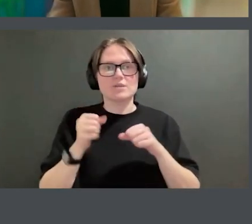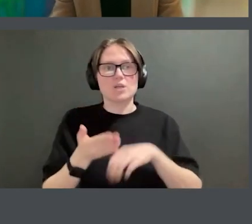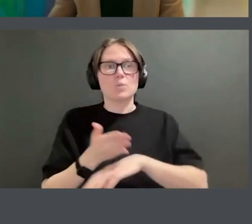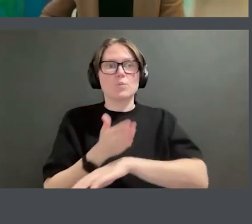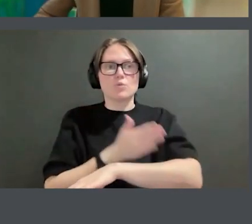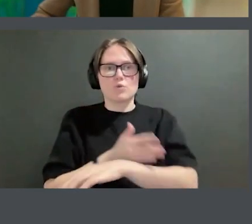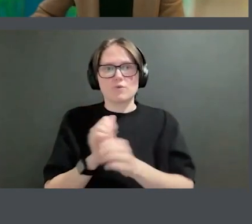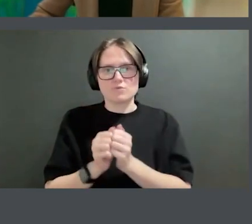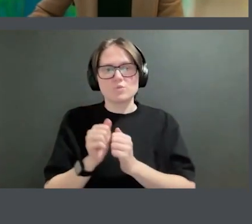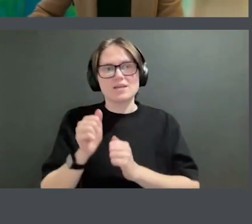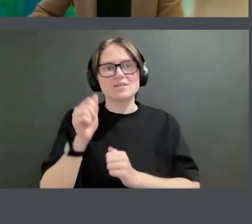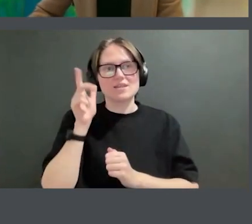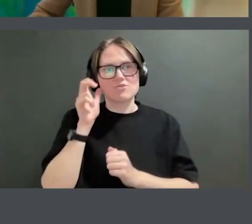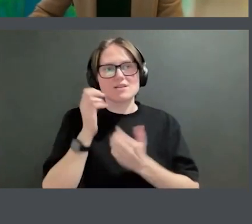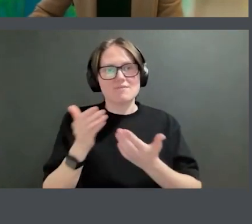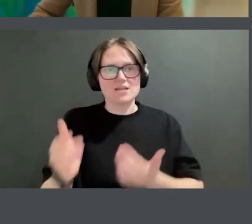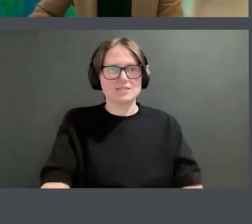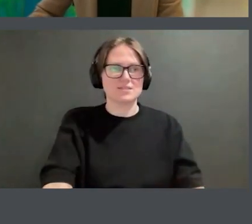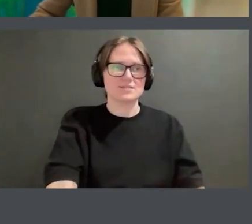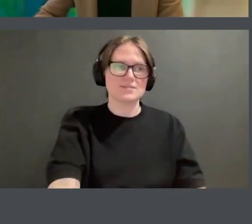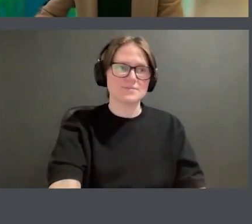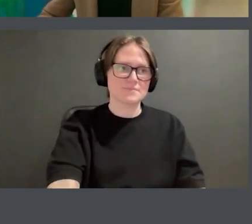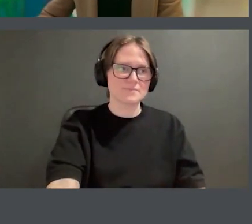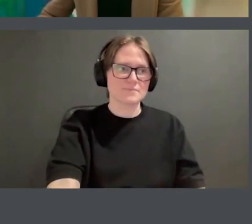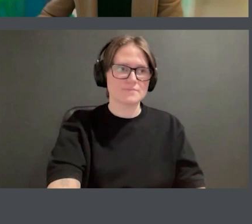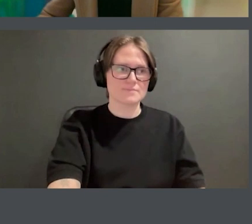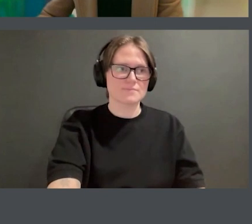of hearing devices.